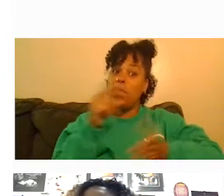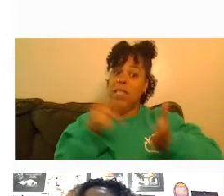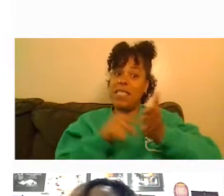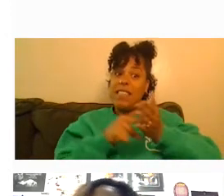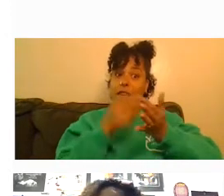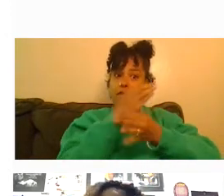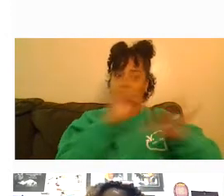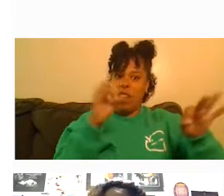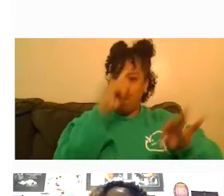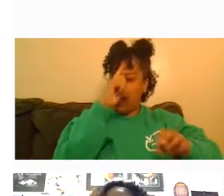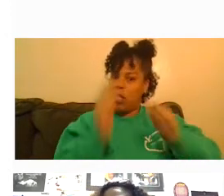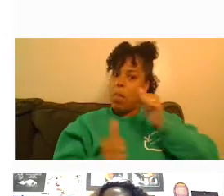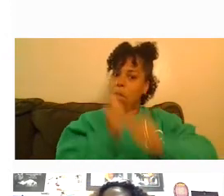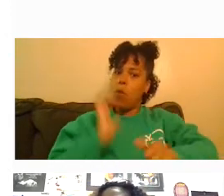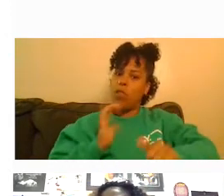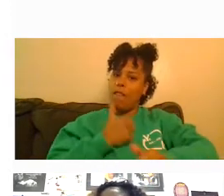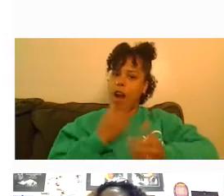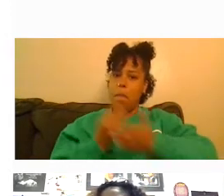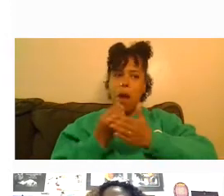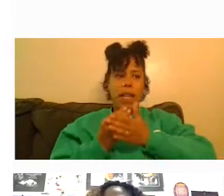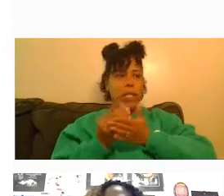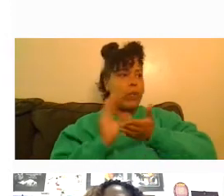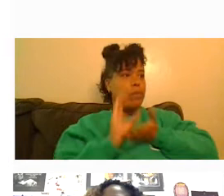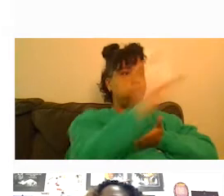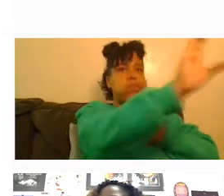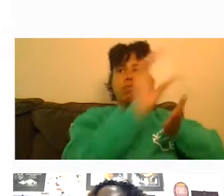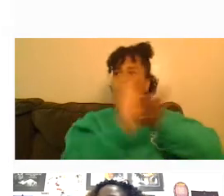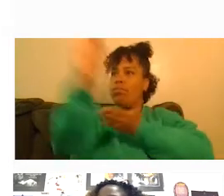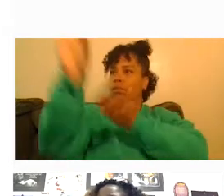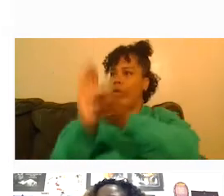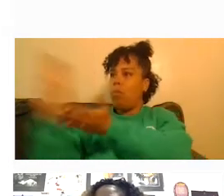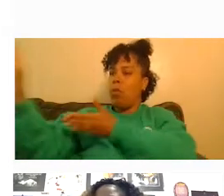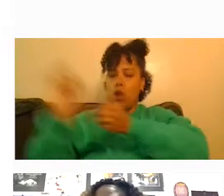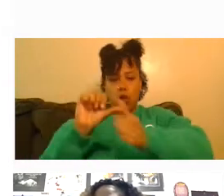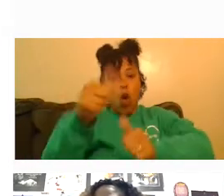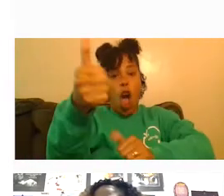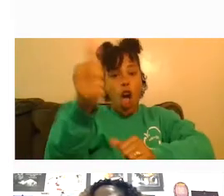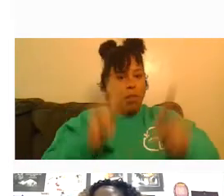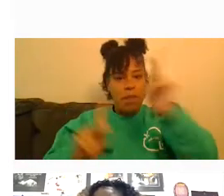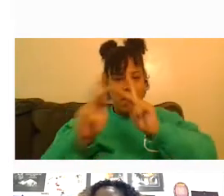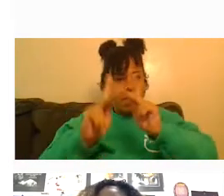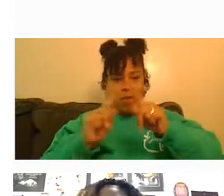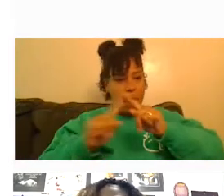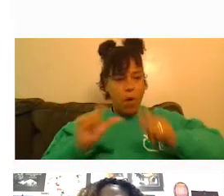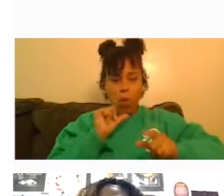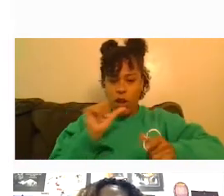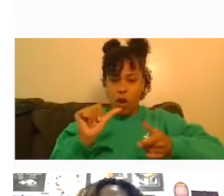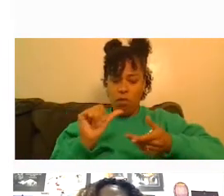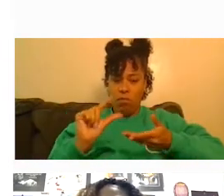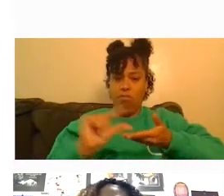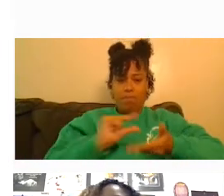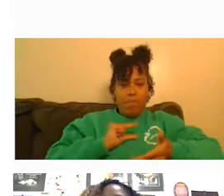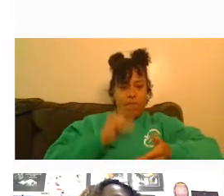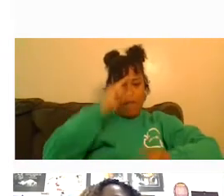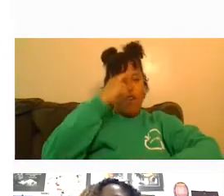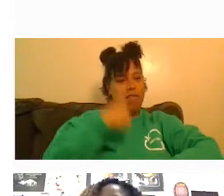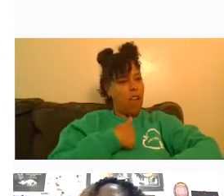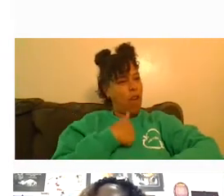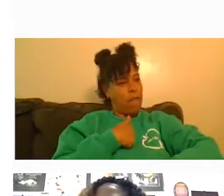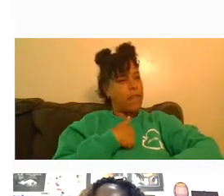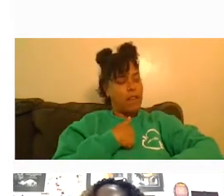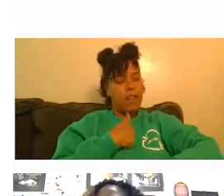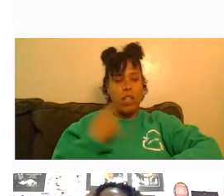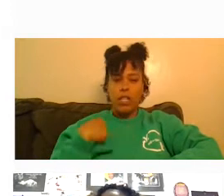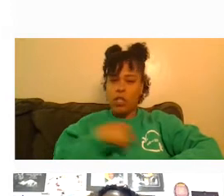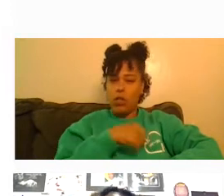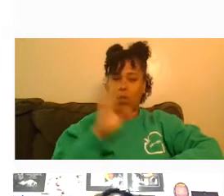someone else instead of paying ourselves first. And we need to start paying ourselves first. I'm going to talk to you more about that. But